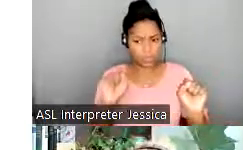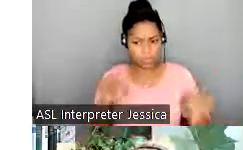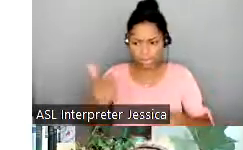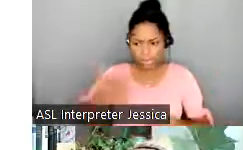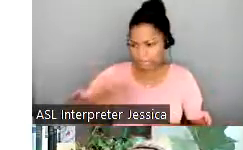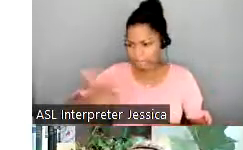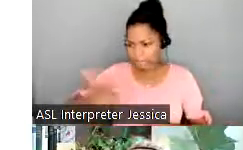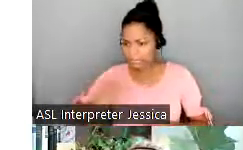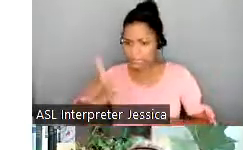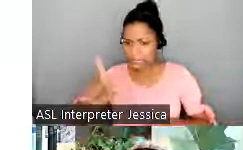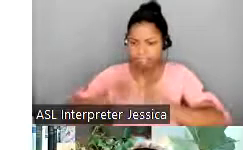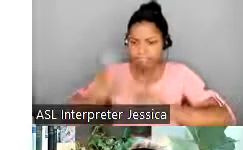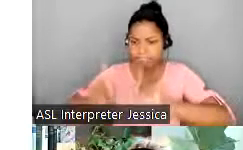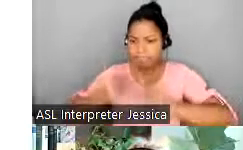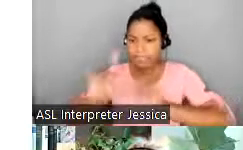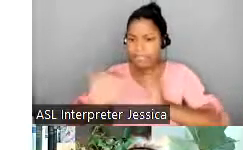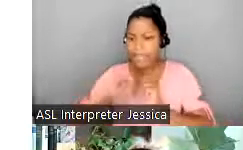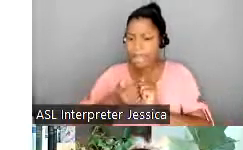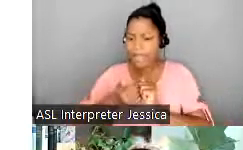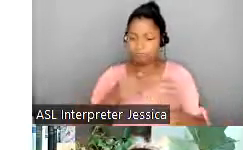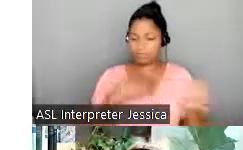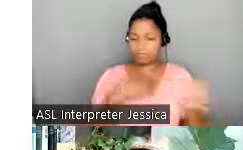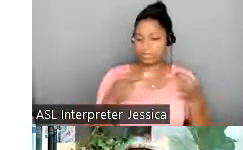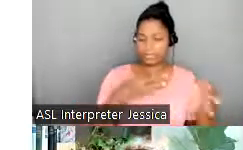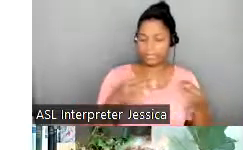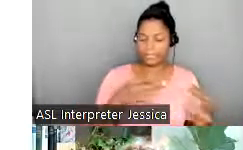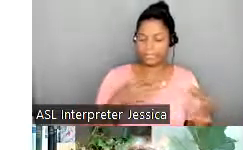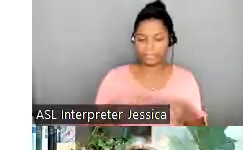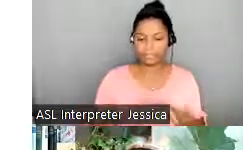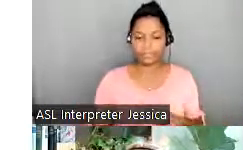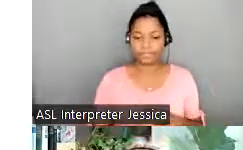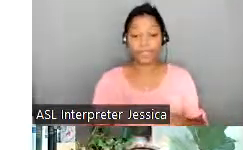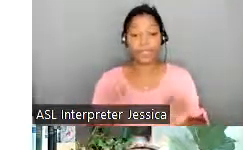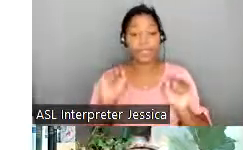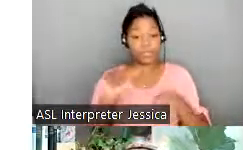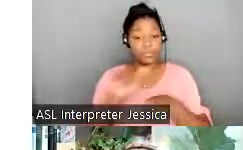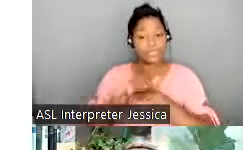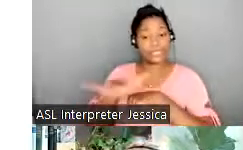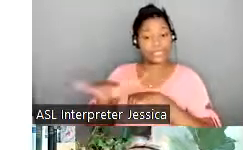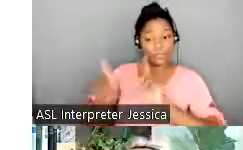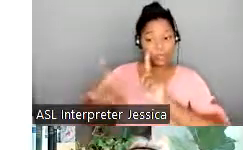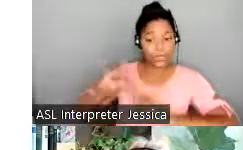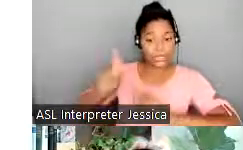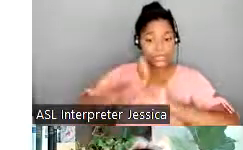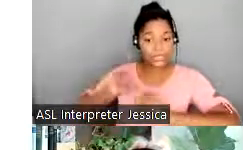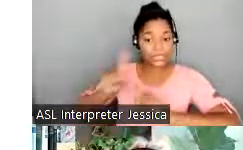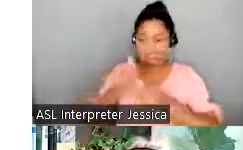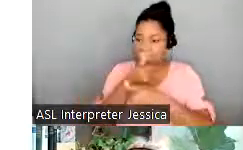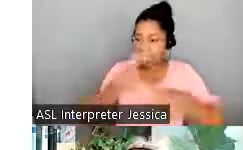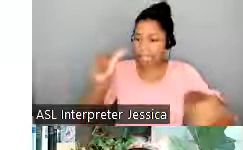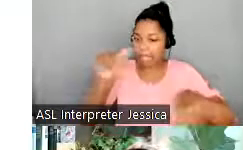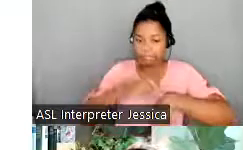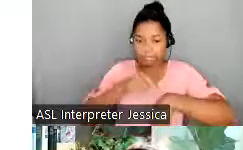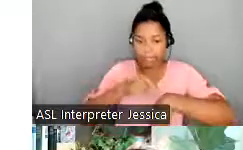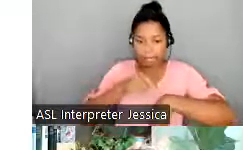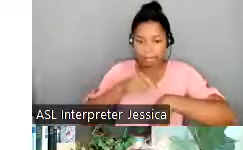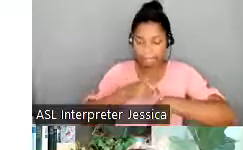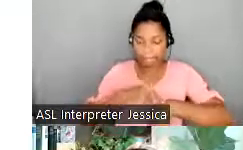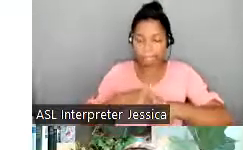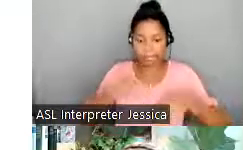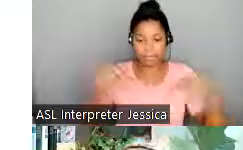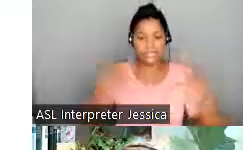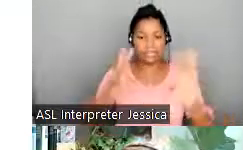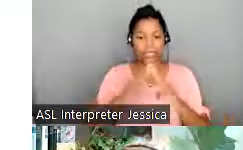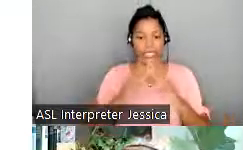with our speakers and other attendees, as you can submit questions for the speakers at any time during the summit